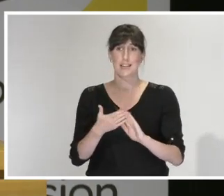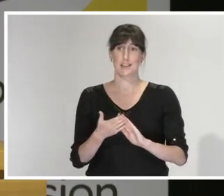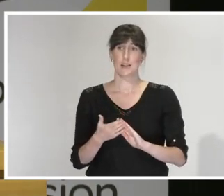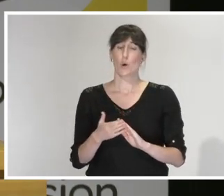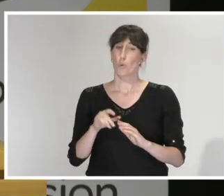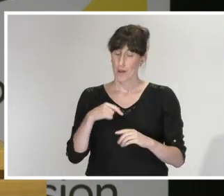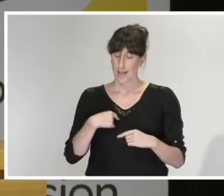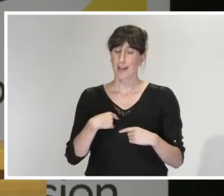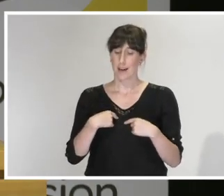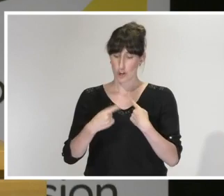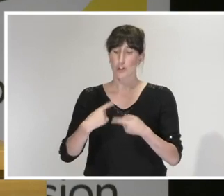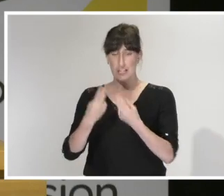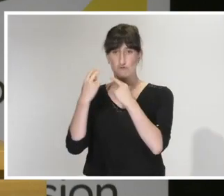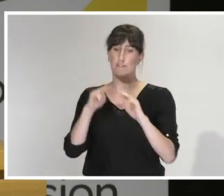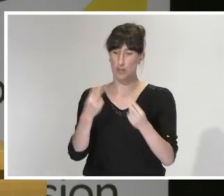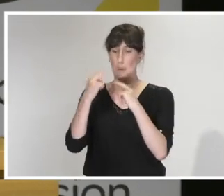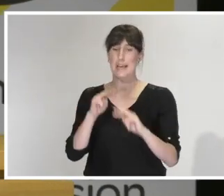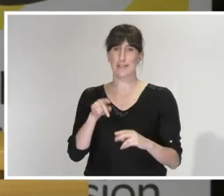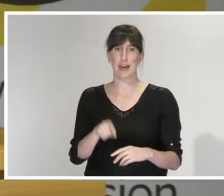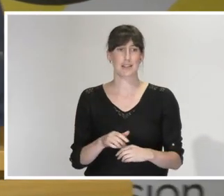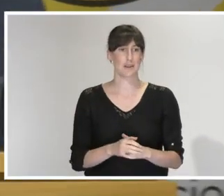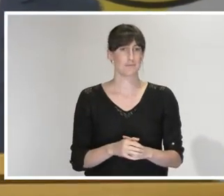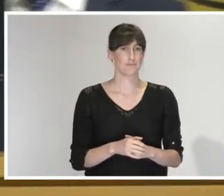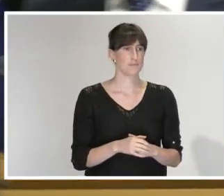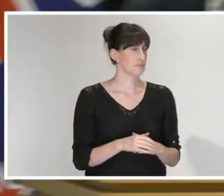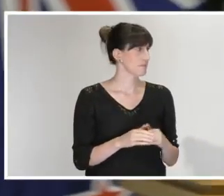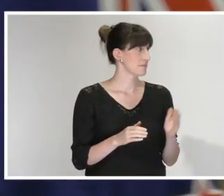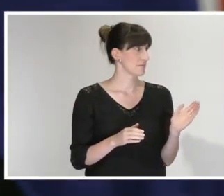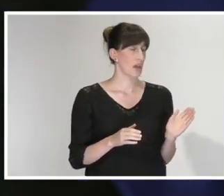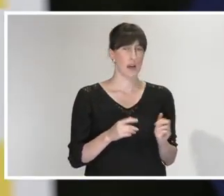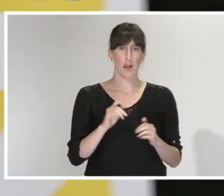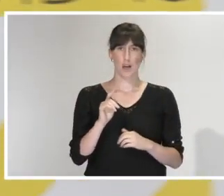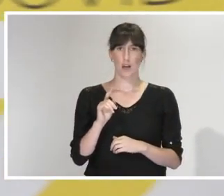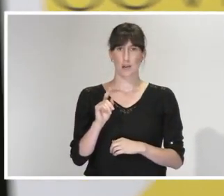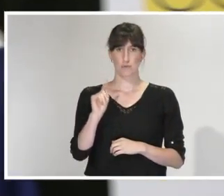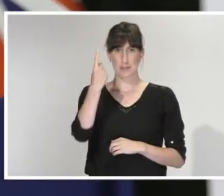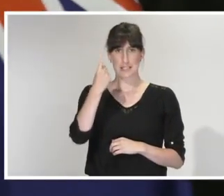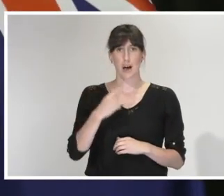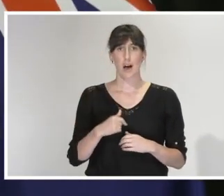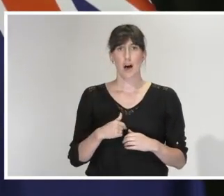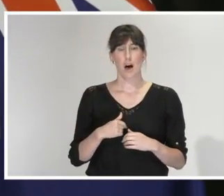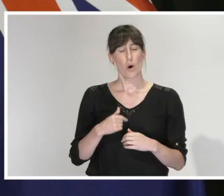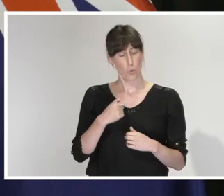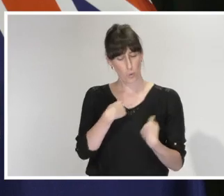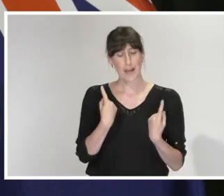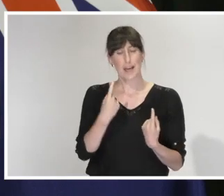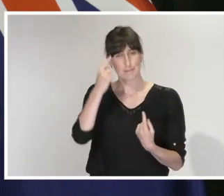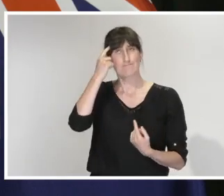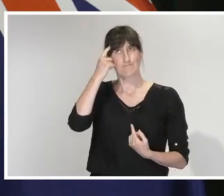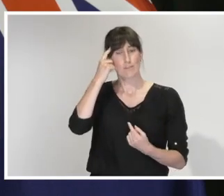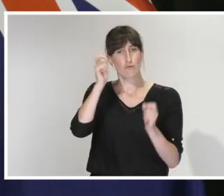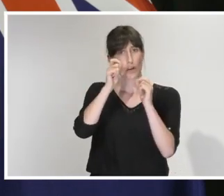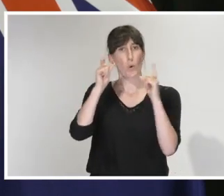under constant review. Otherwise, to answer your question, I'd say that we've been particularly mindful